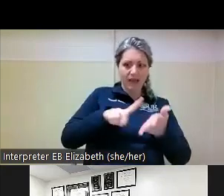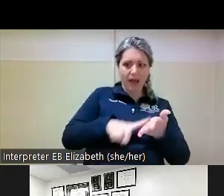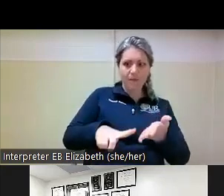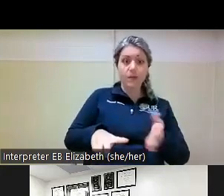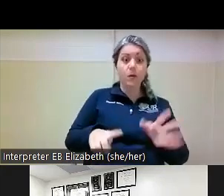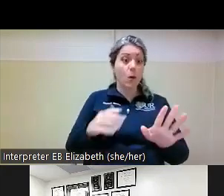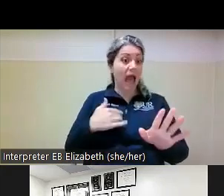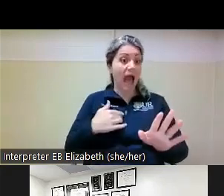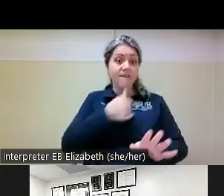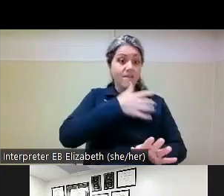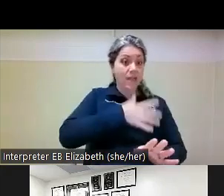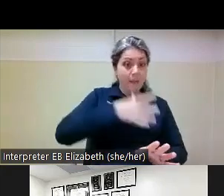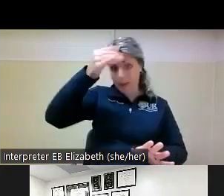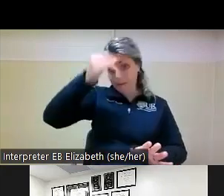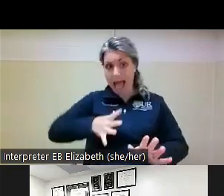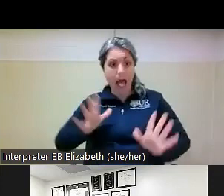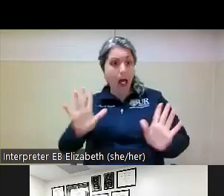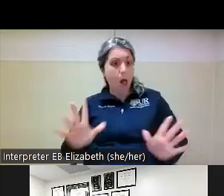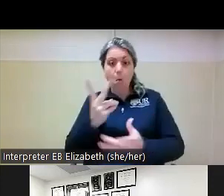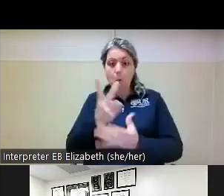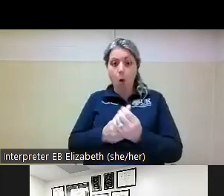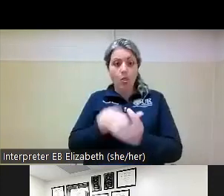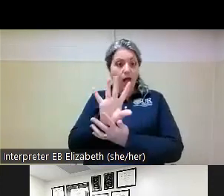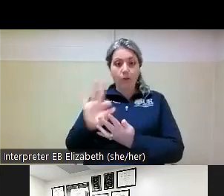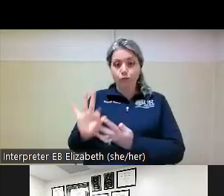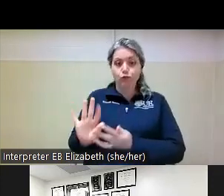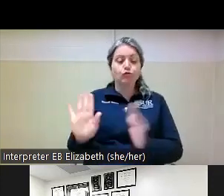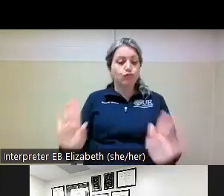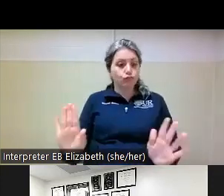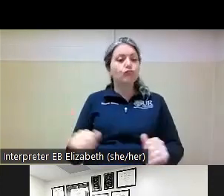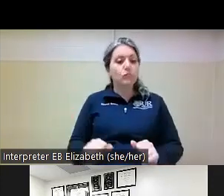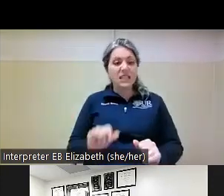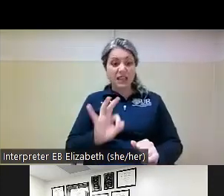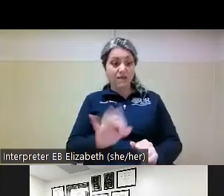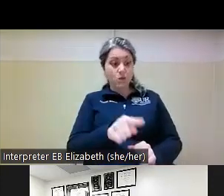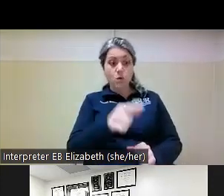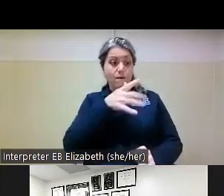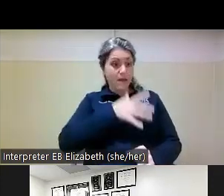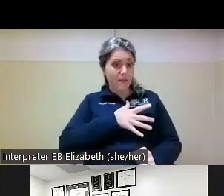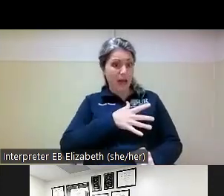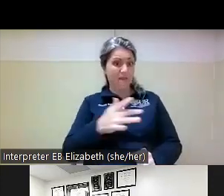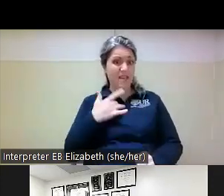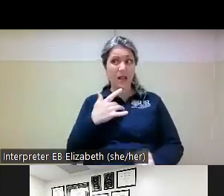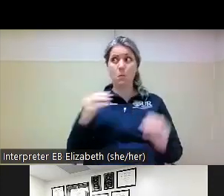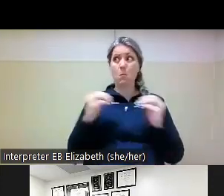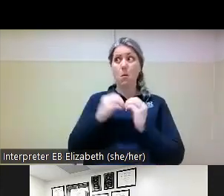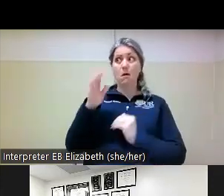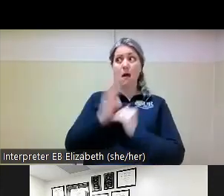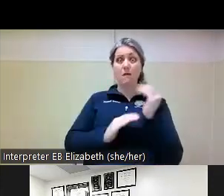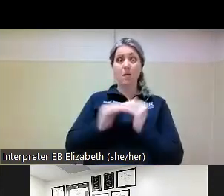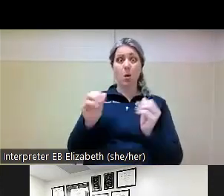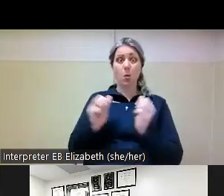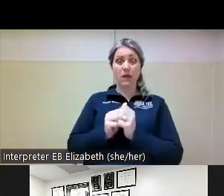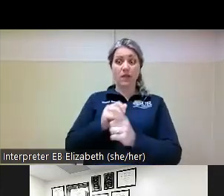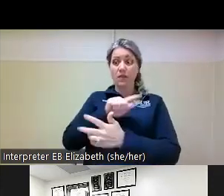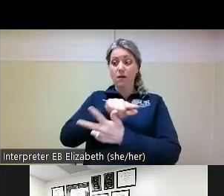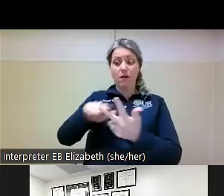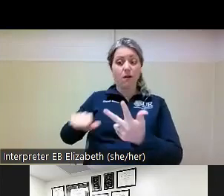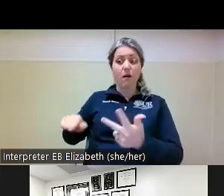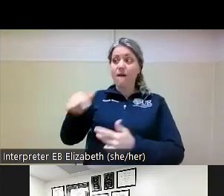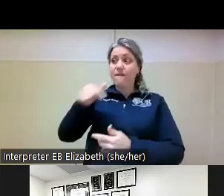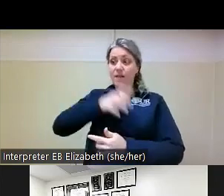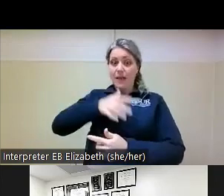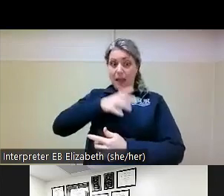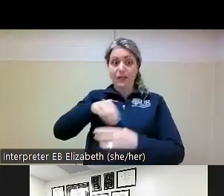female and male technicians. And so if you are a female and you prefer to have all females in the room, you